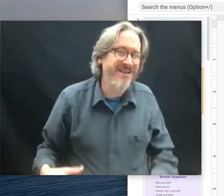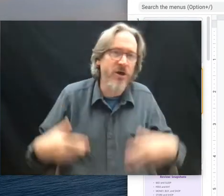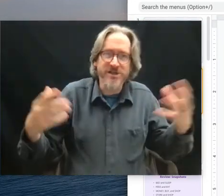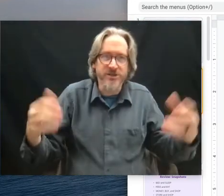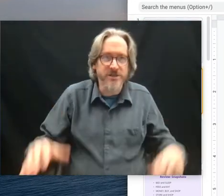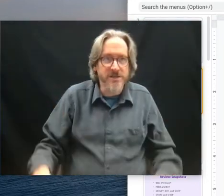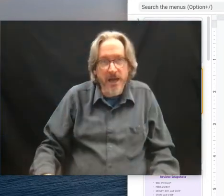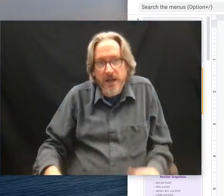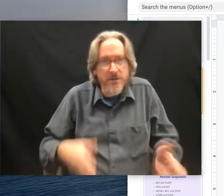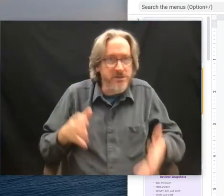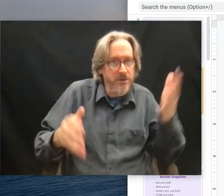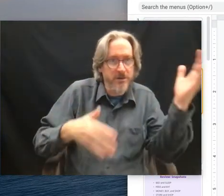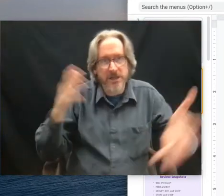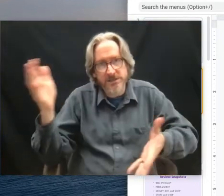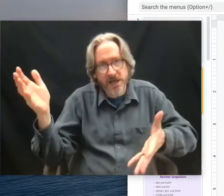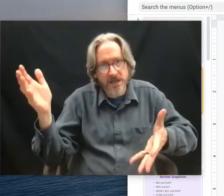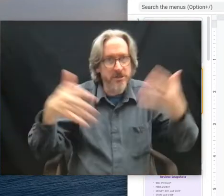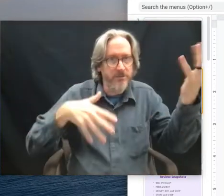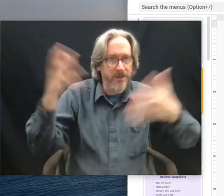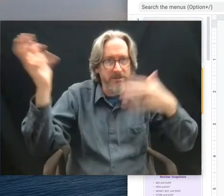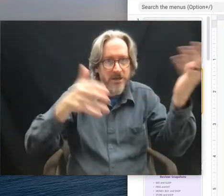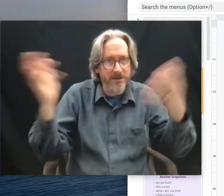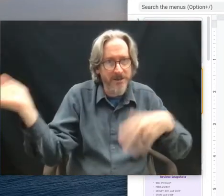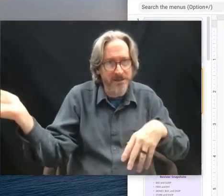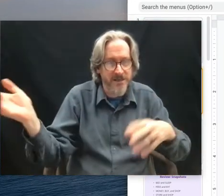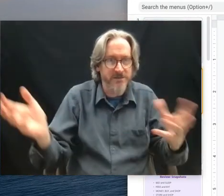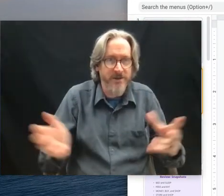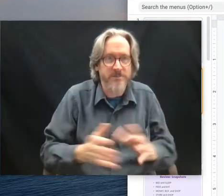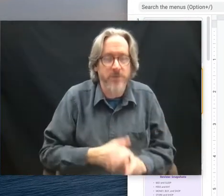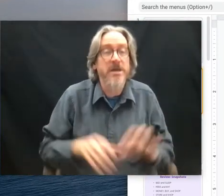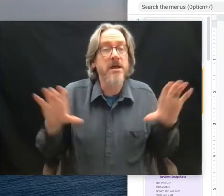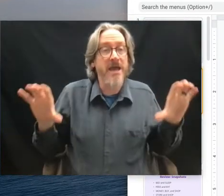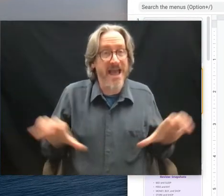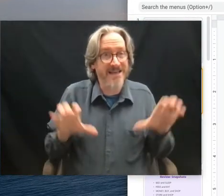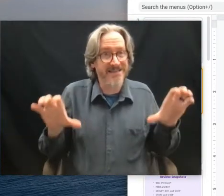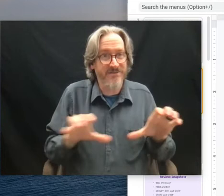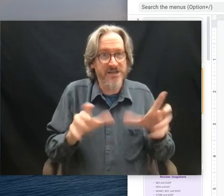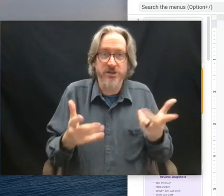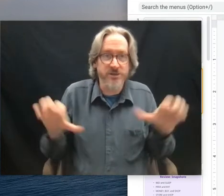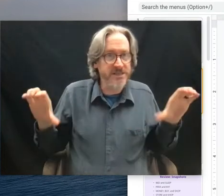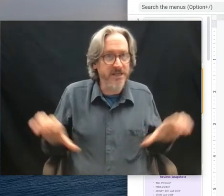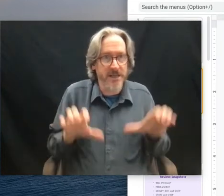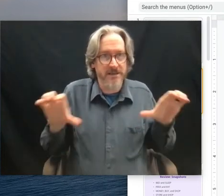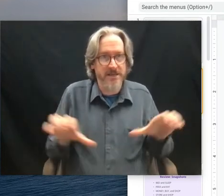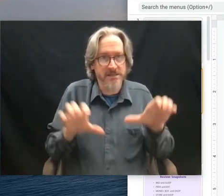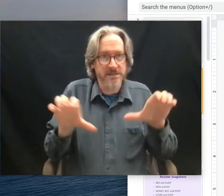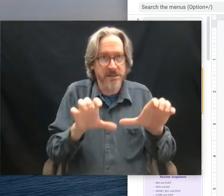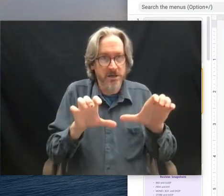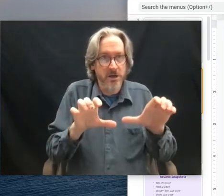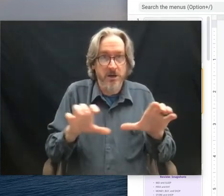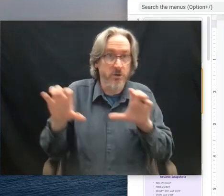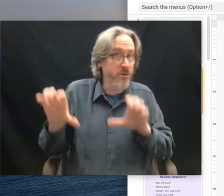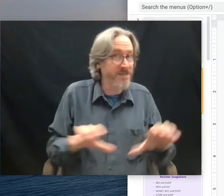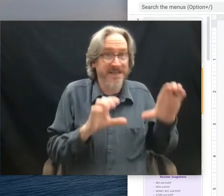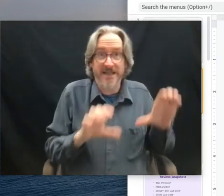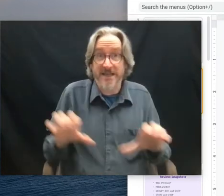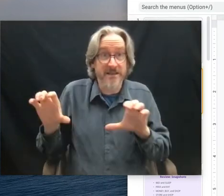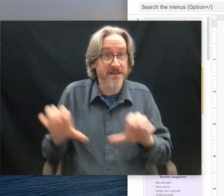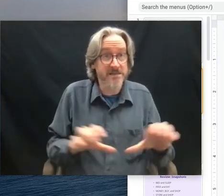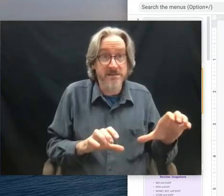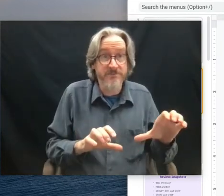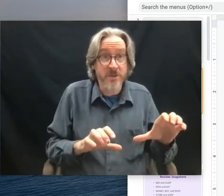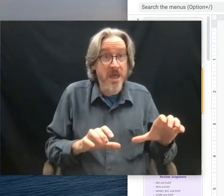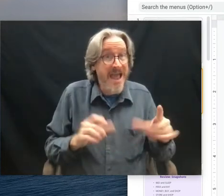activities. They always do this. Hey, once you learn these signs, you'll be able to talk about these things, right? So activity, you'll see it like this, or you see it